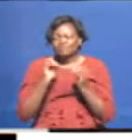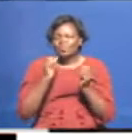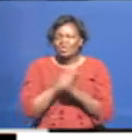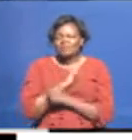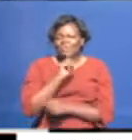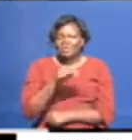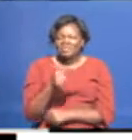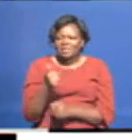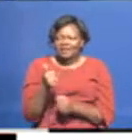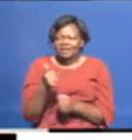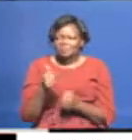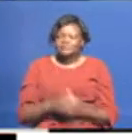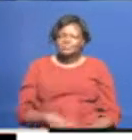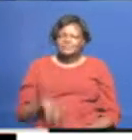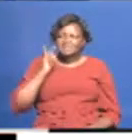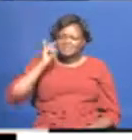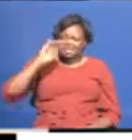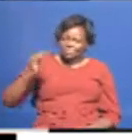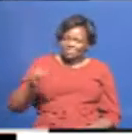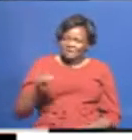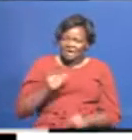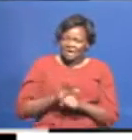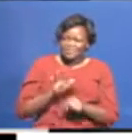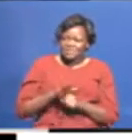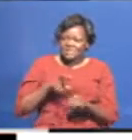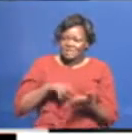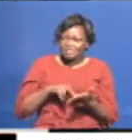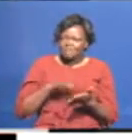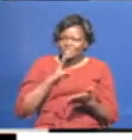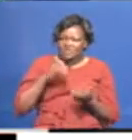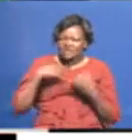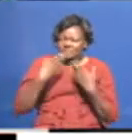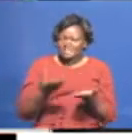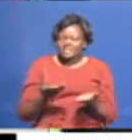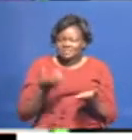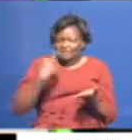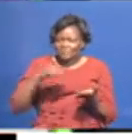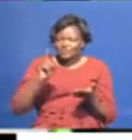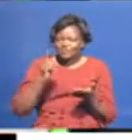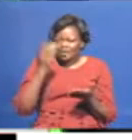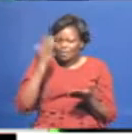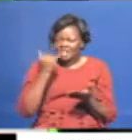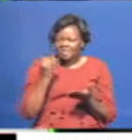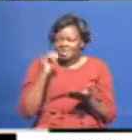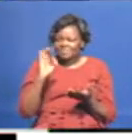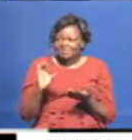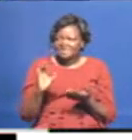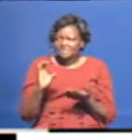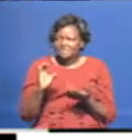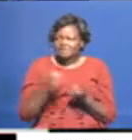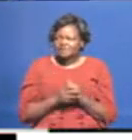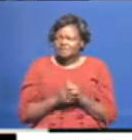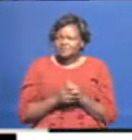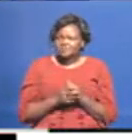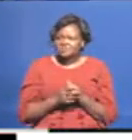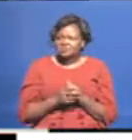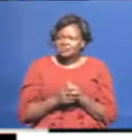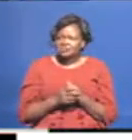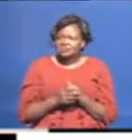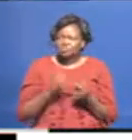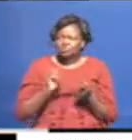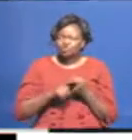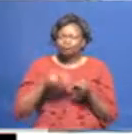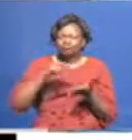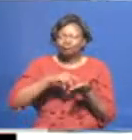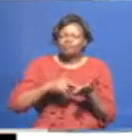Elsewhere in Kisii County, several aspirants have been given a green light by the Independent Electoral and Boundaries Commission to vie for